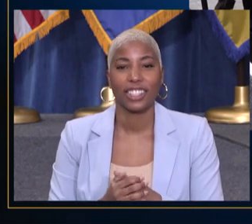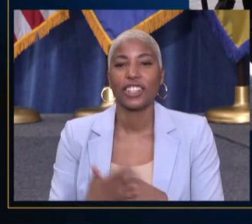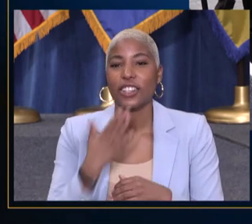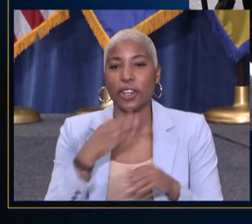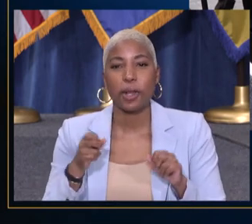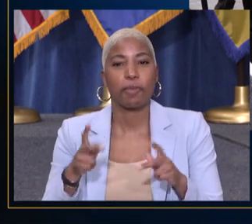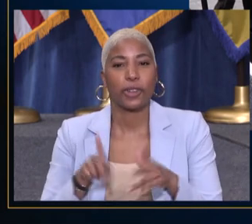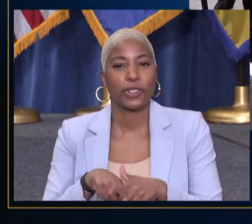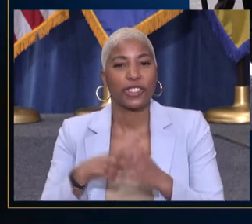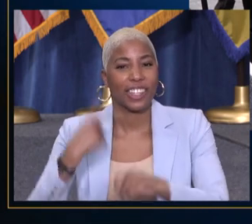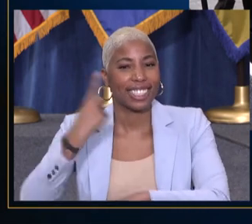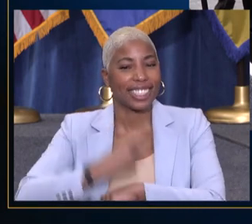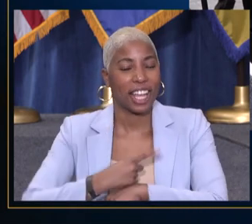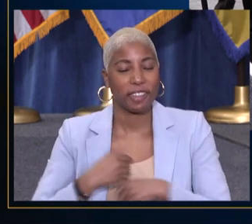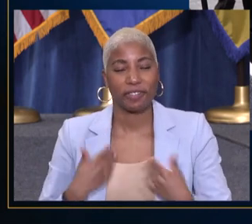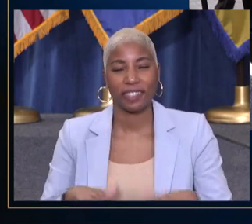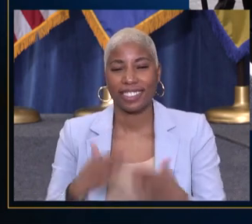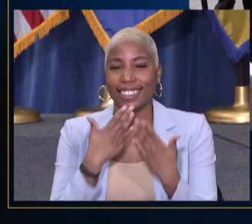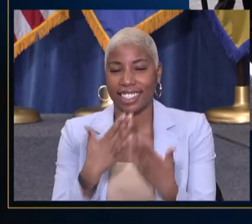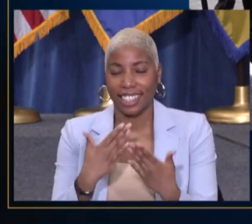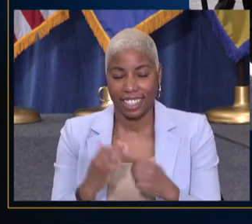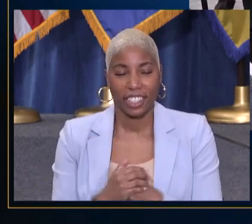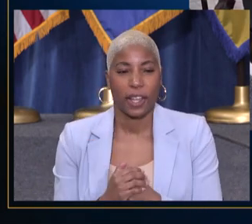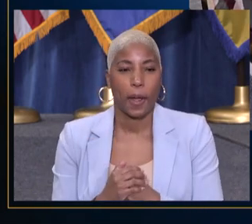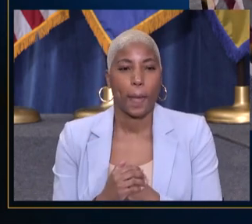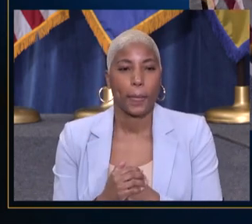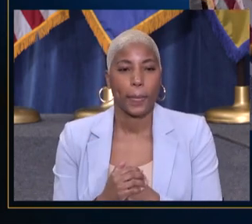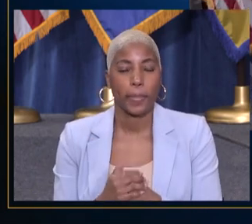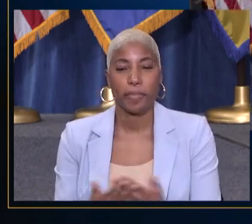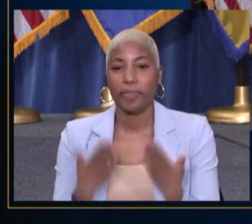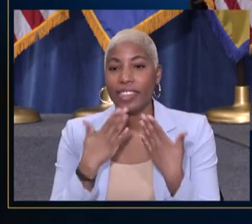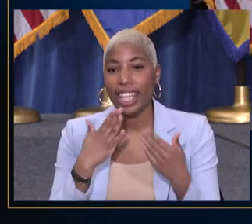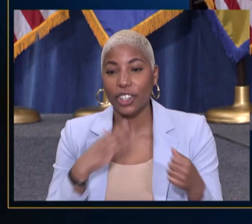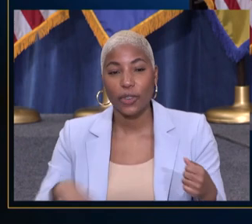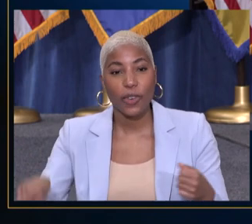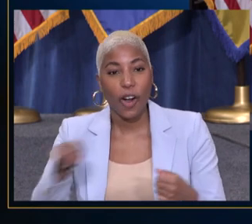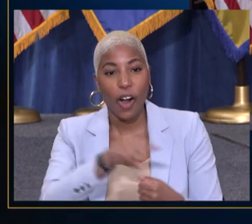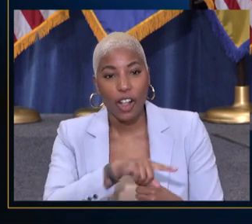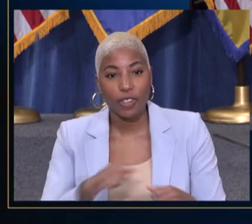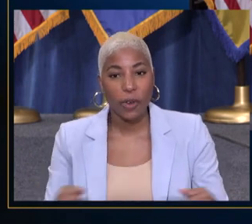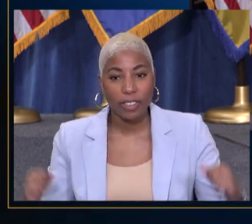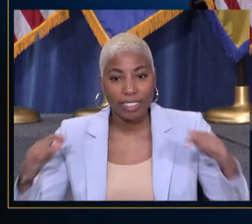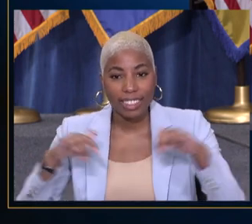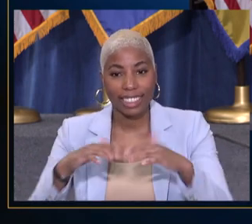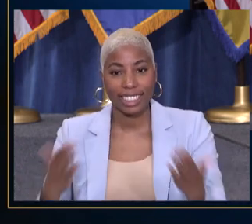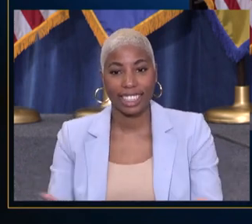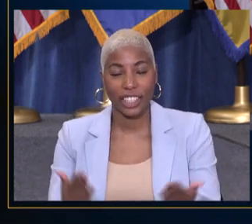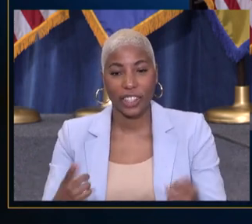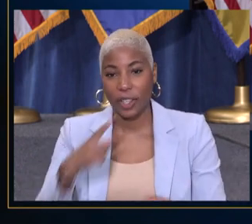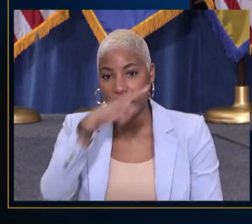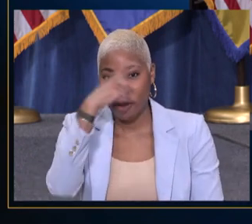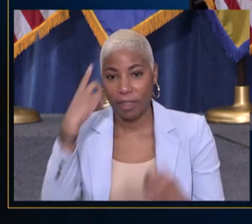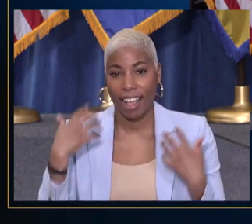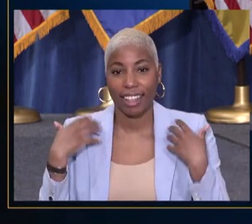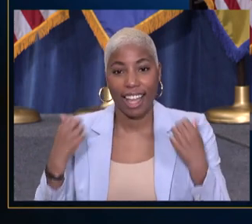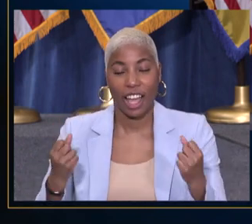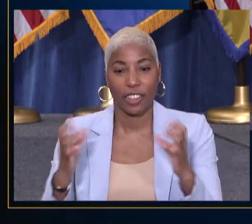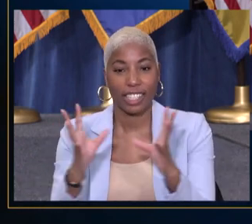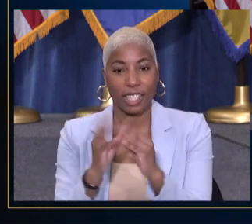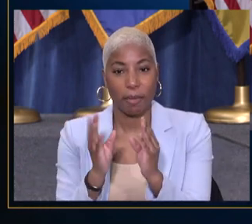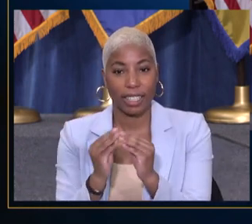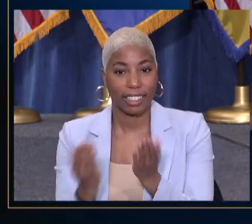start. It's a great way to start. And so thank you all for being here at this Black Health Summit